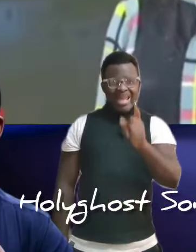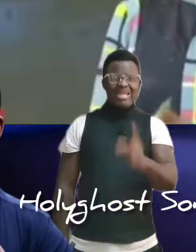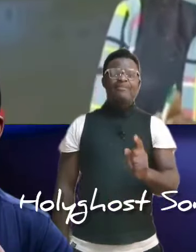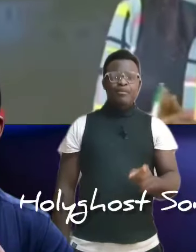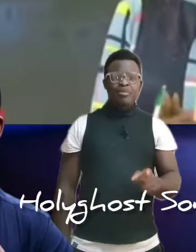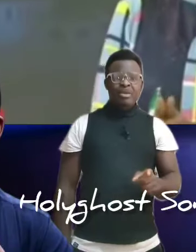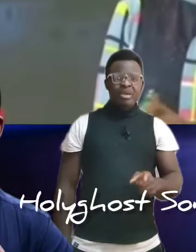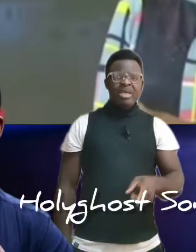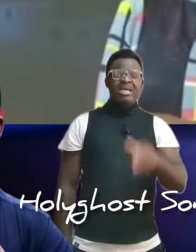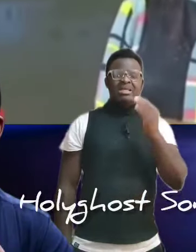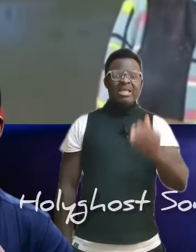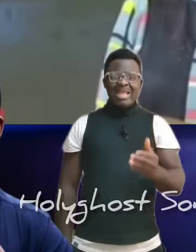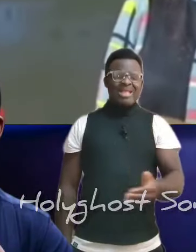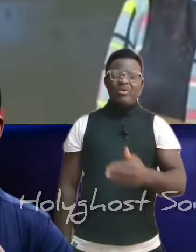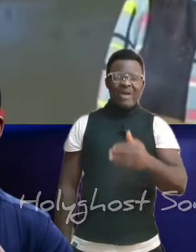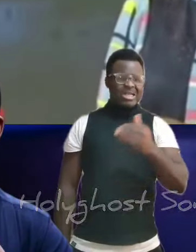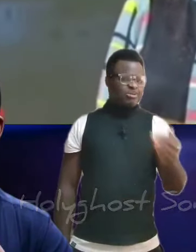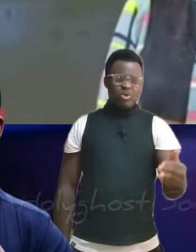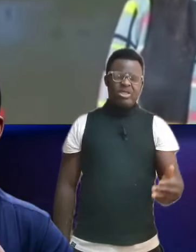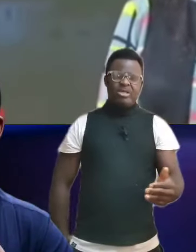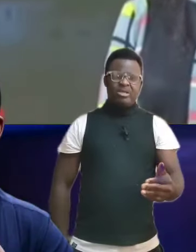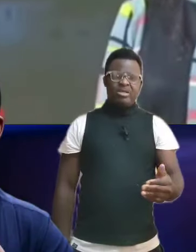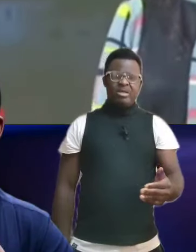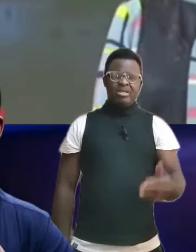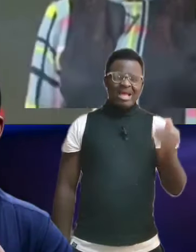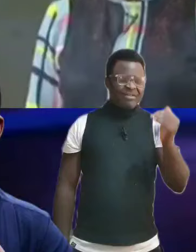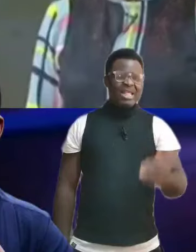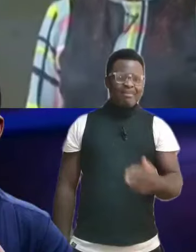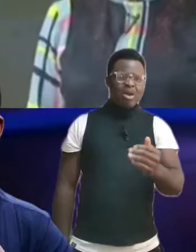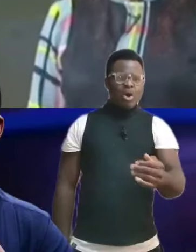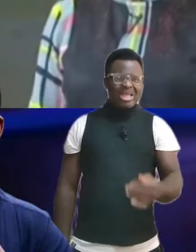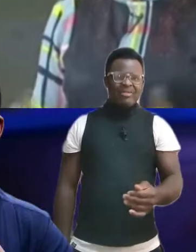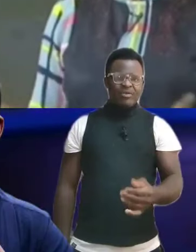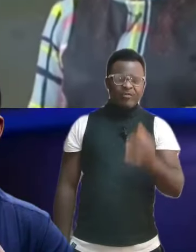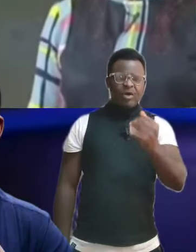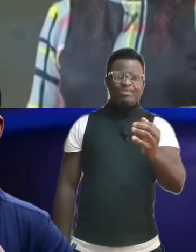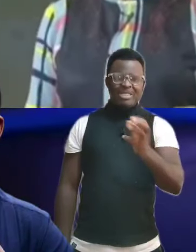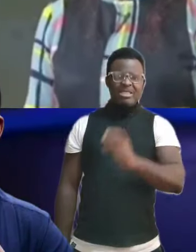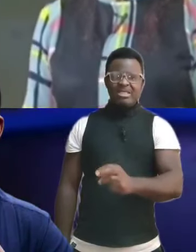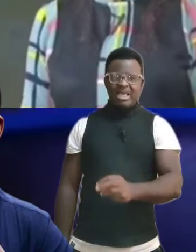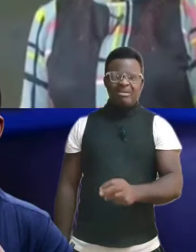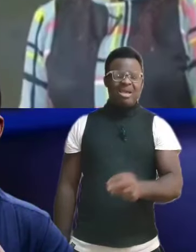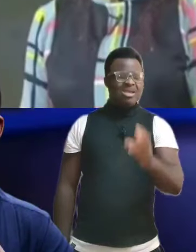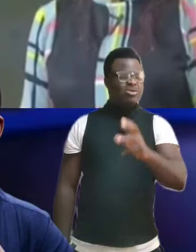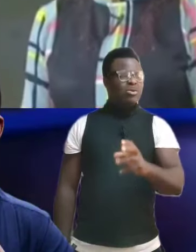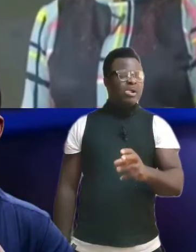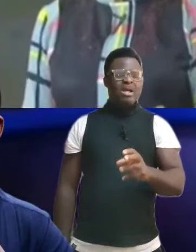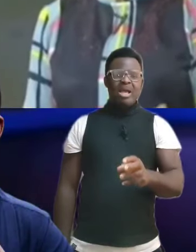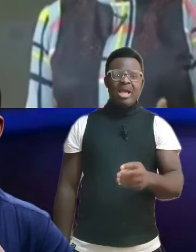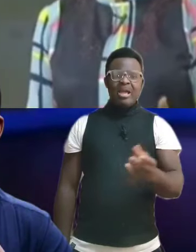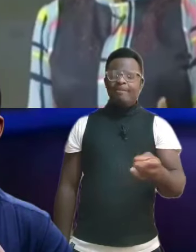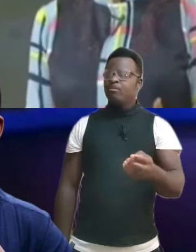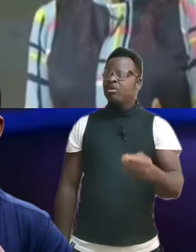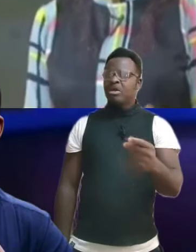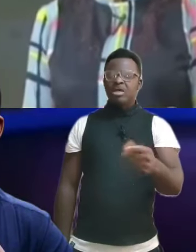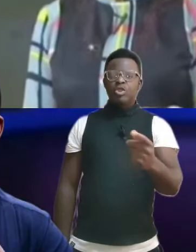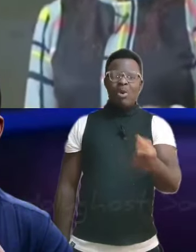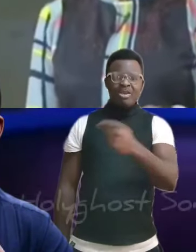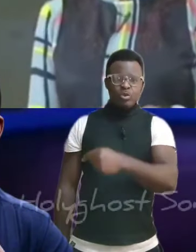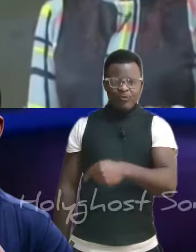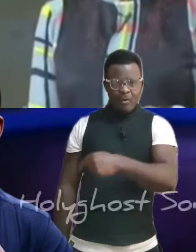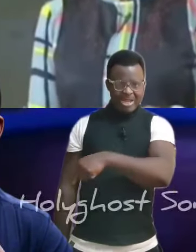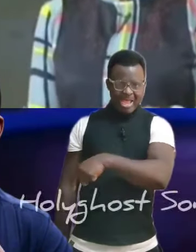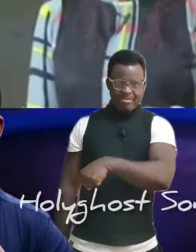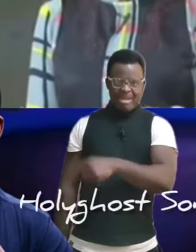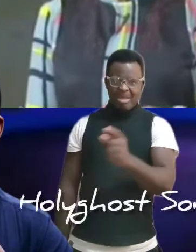time is already gone, we're already being warned that we have less space now. A lot of persons are already filling the page.